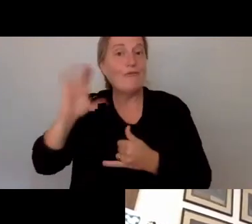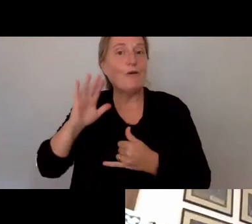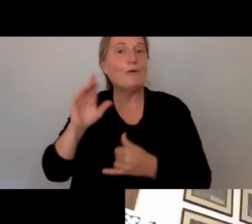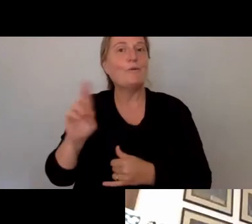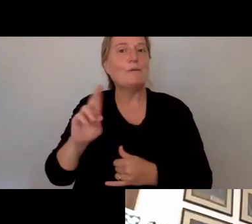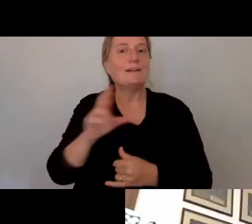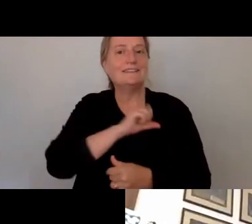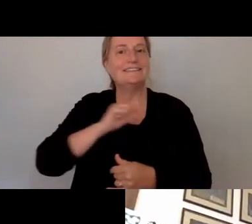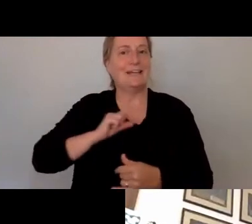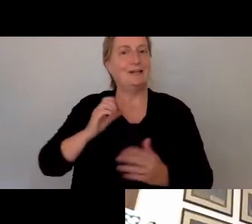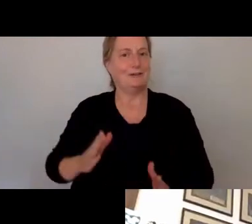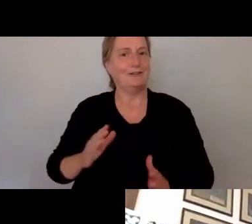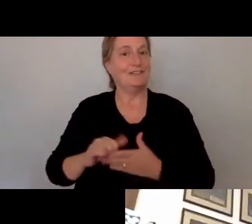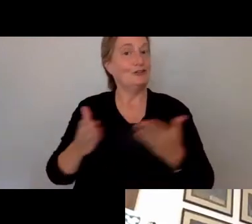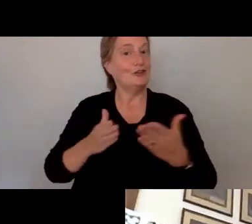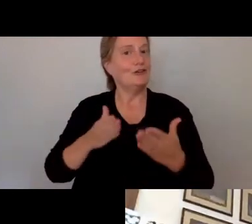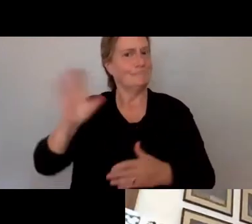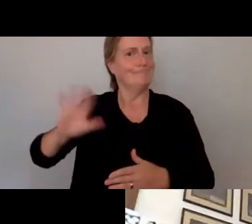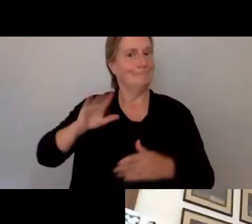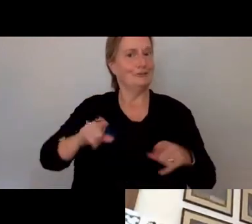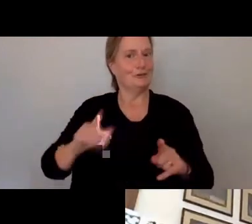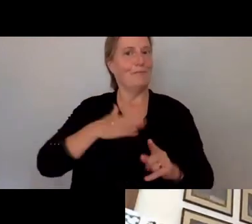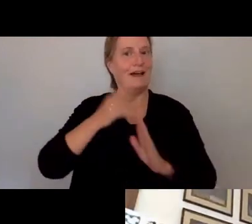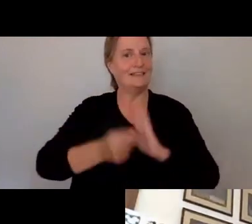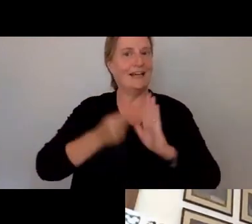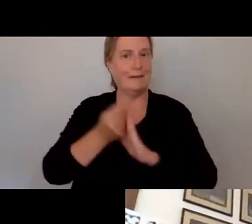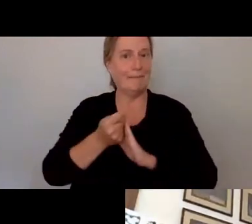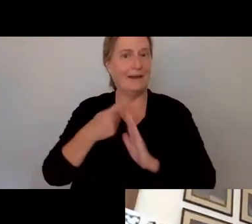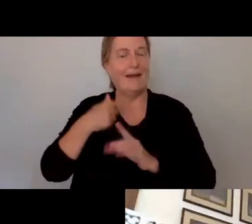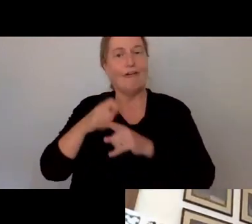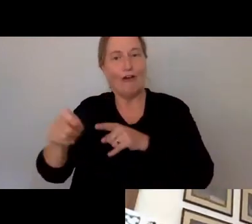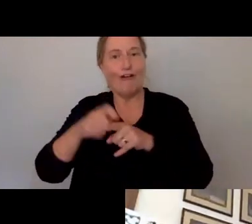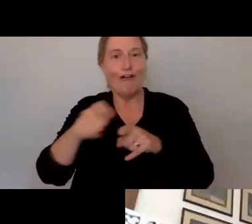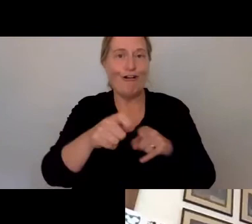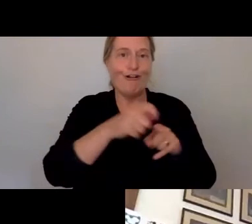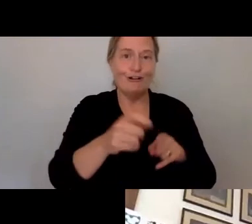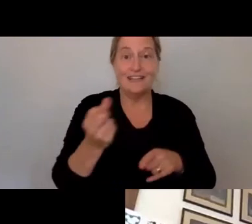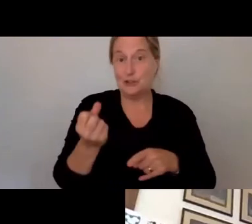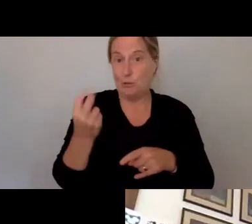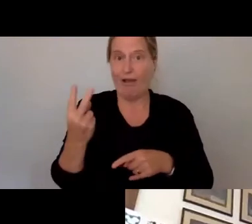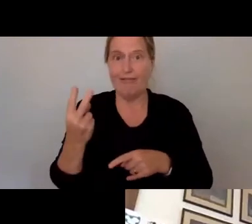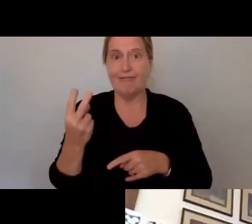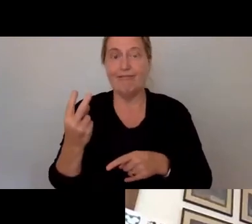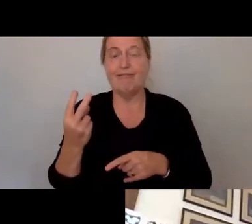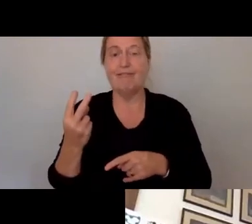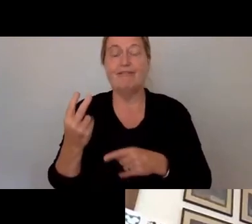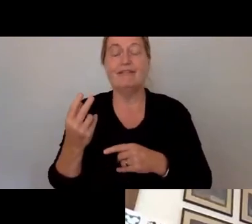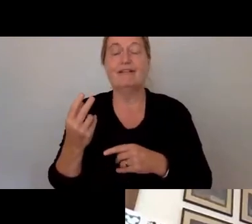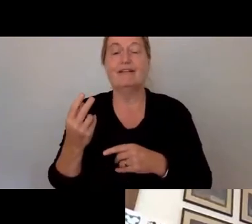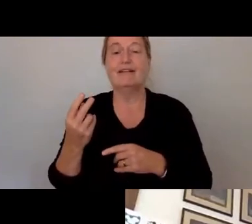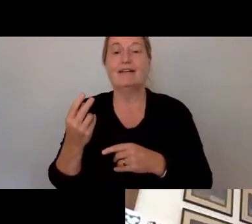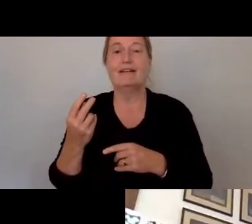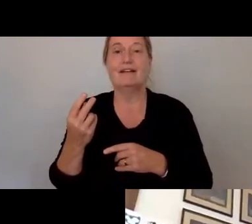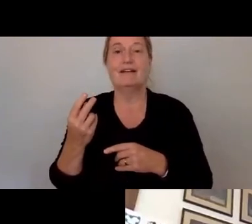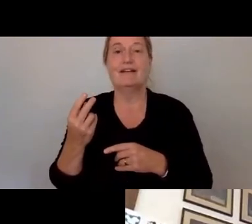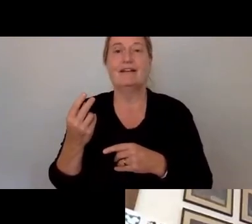of them. And with only the exception of my colleague, Rudy Boschwitz, who's still busy raising money for Republican senators and